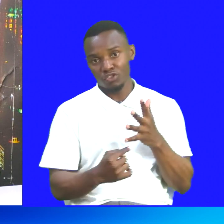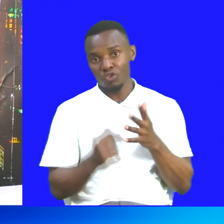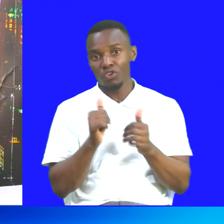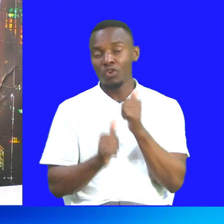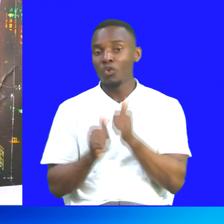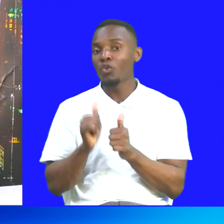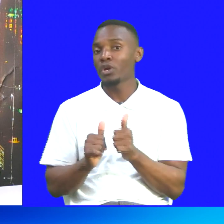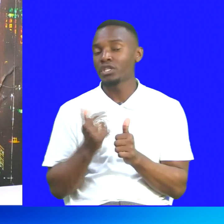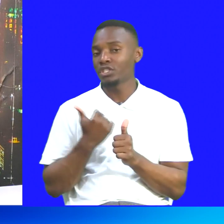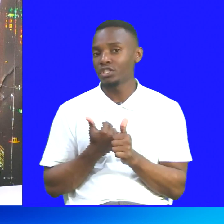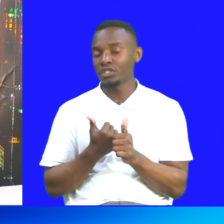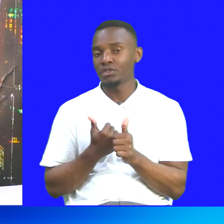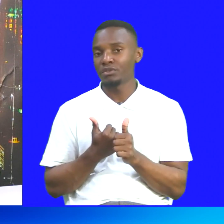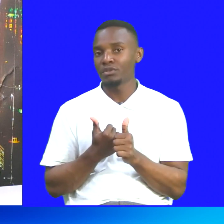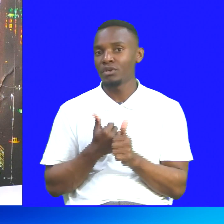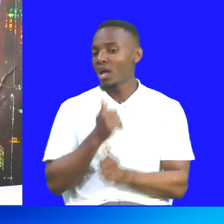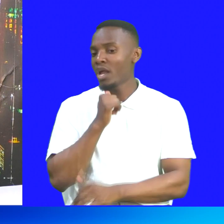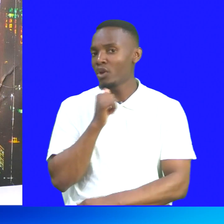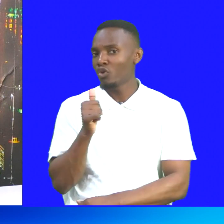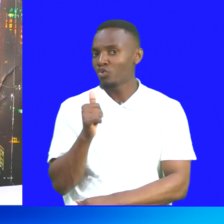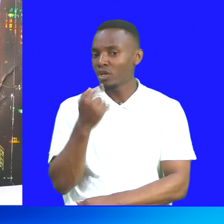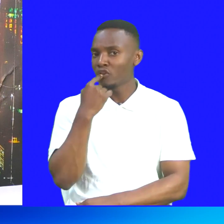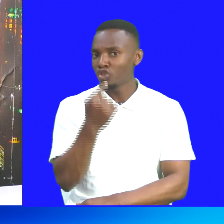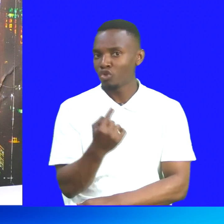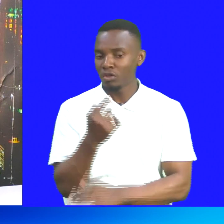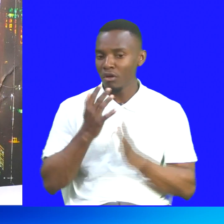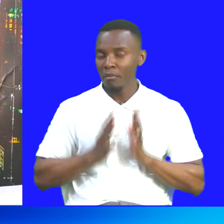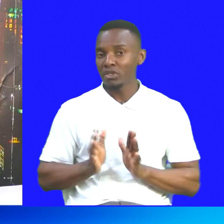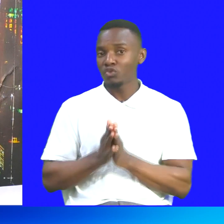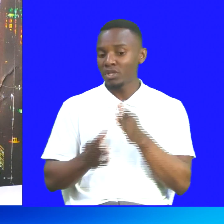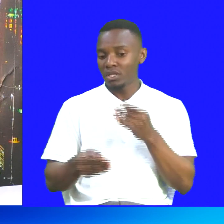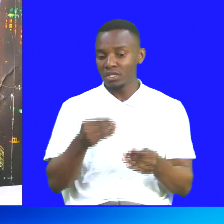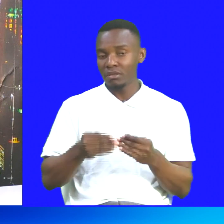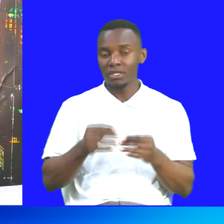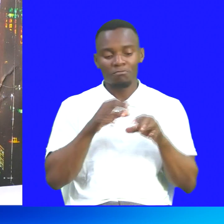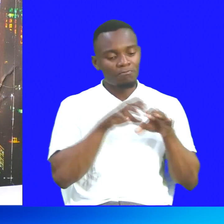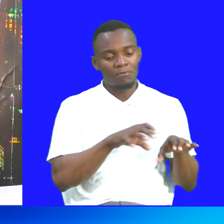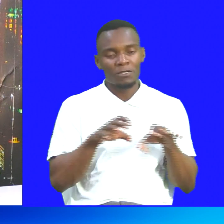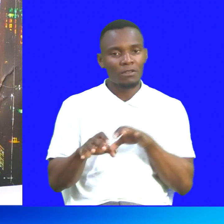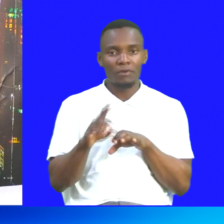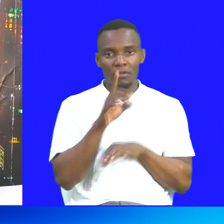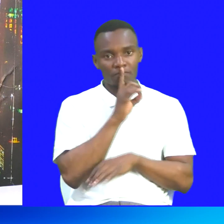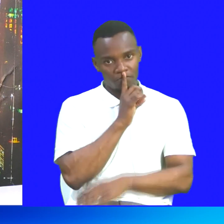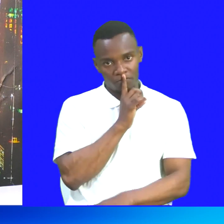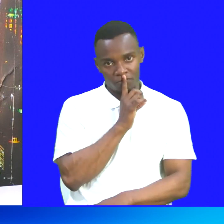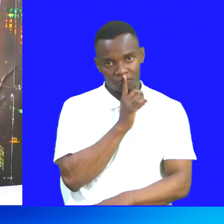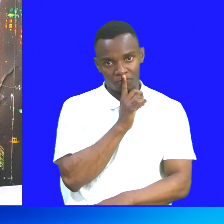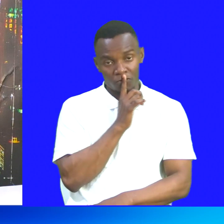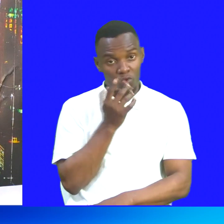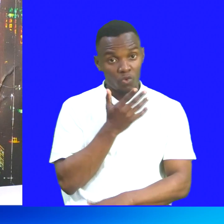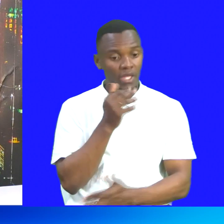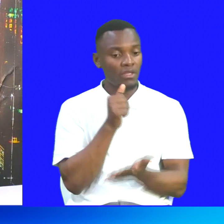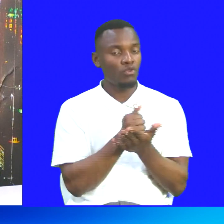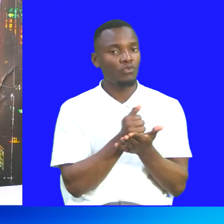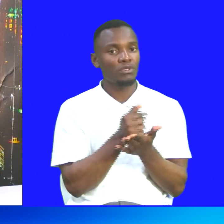that are not told. People with disabilities are suffering in silence in the